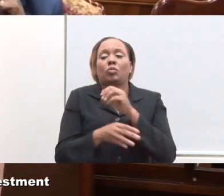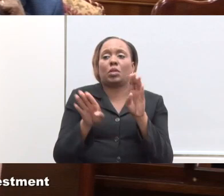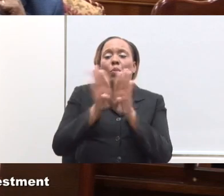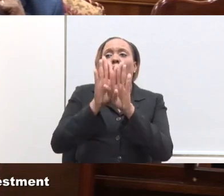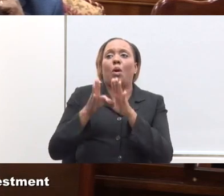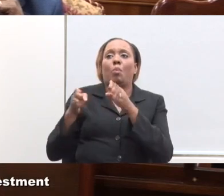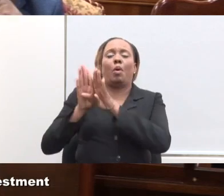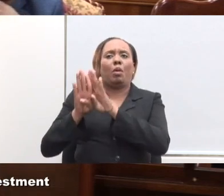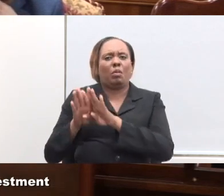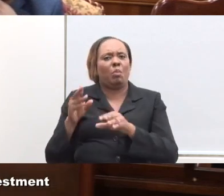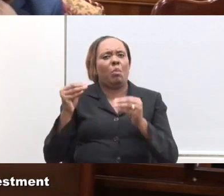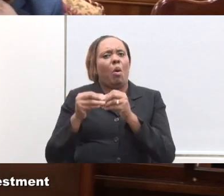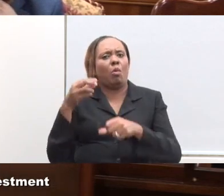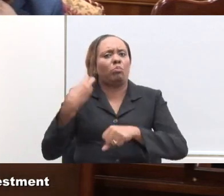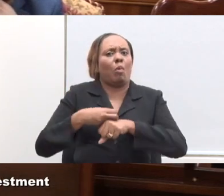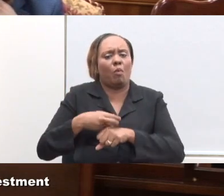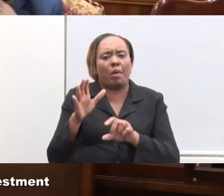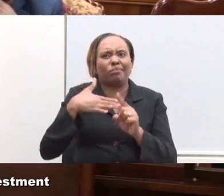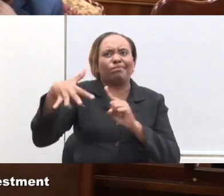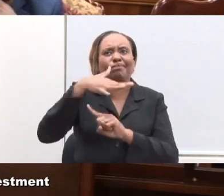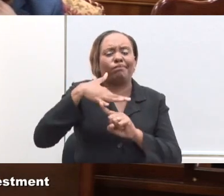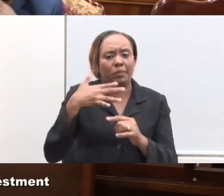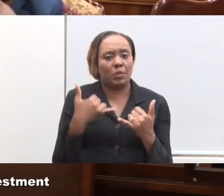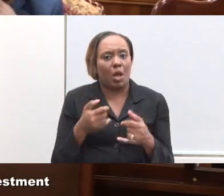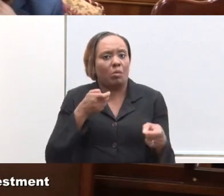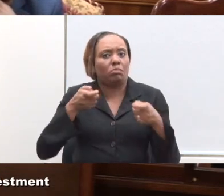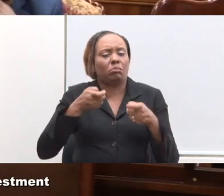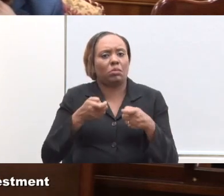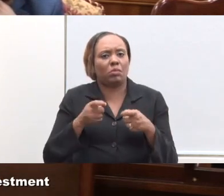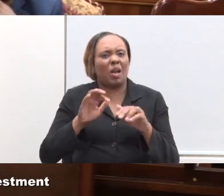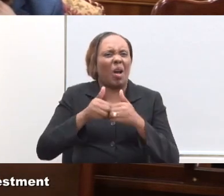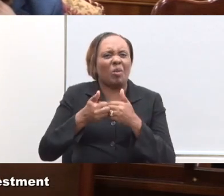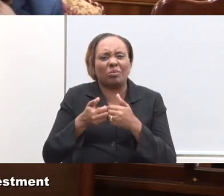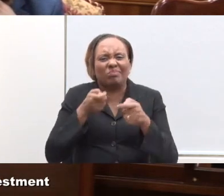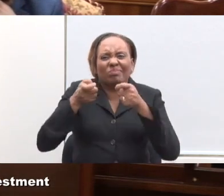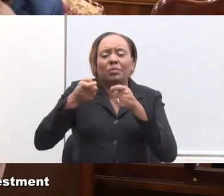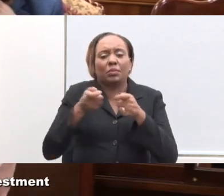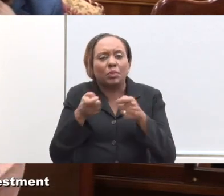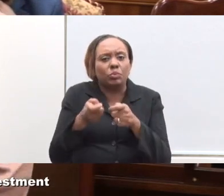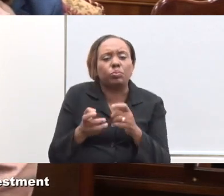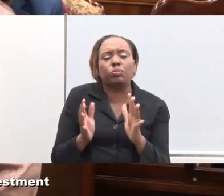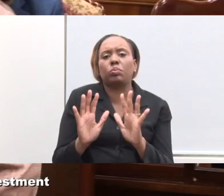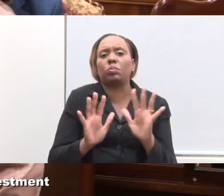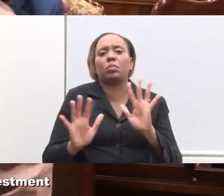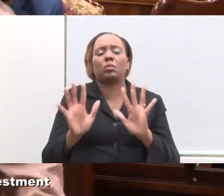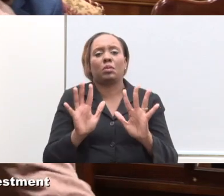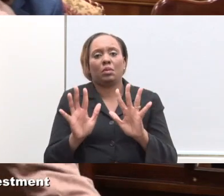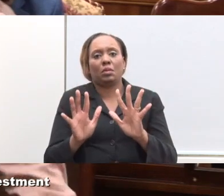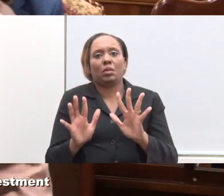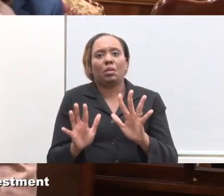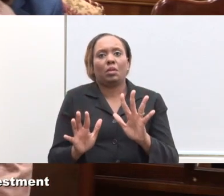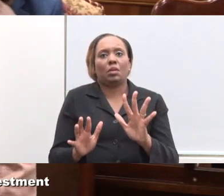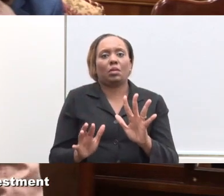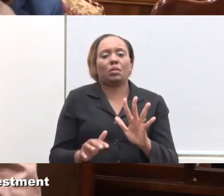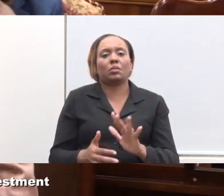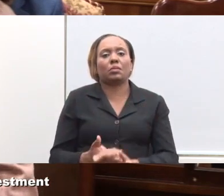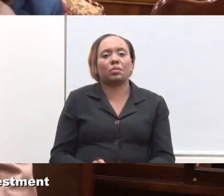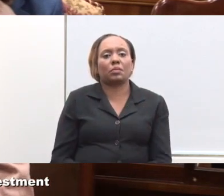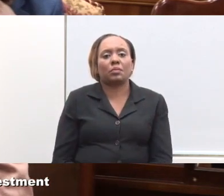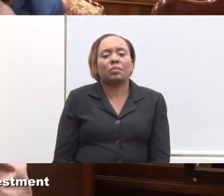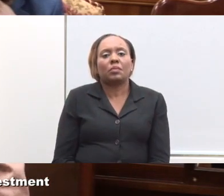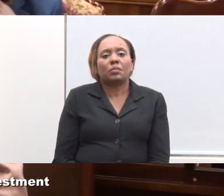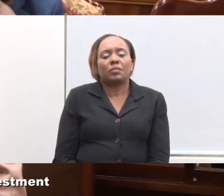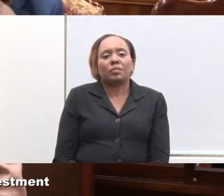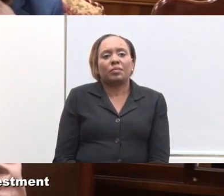difficult environment within which to manage supply and logistics. And indeed, one of my greatest